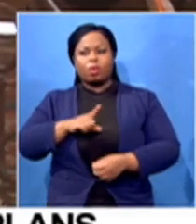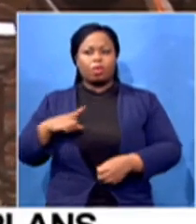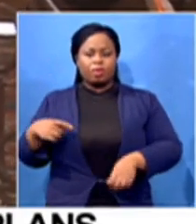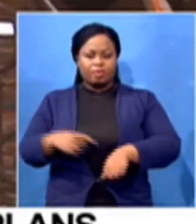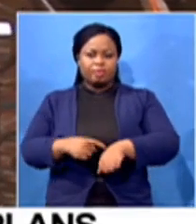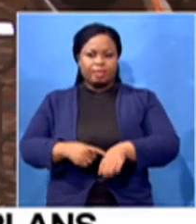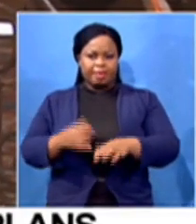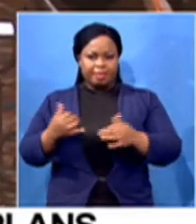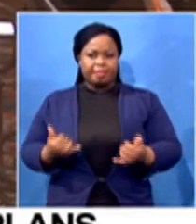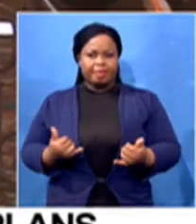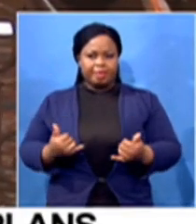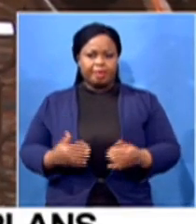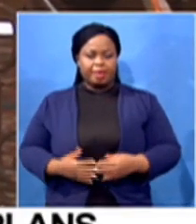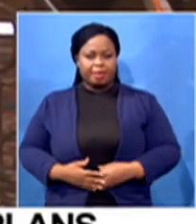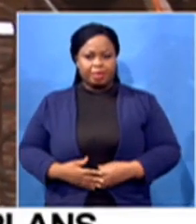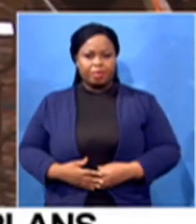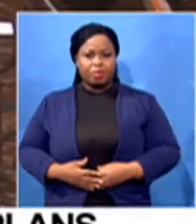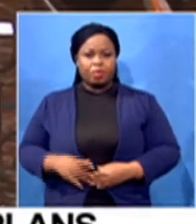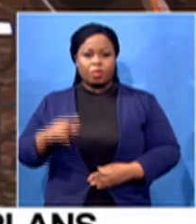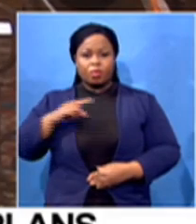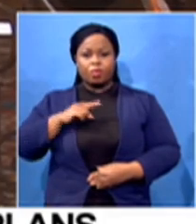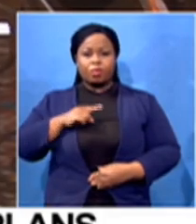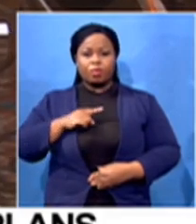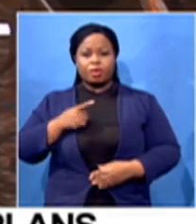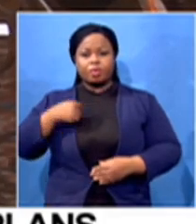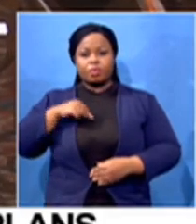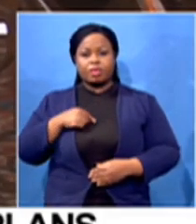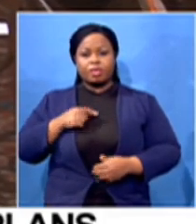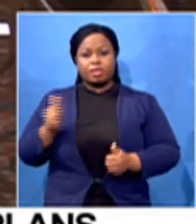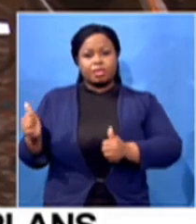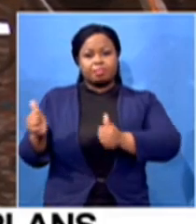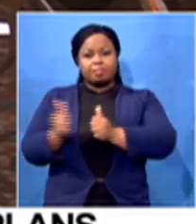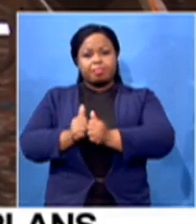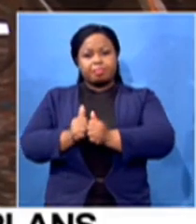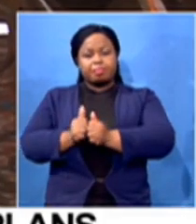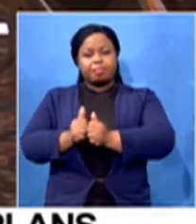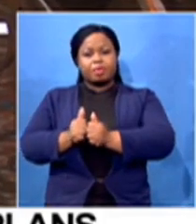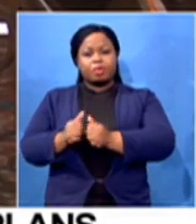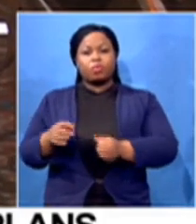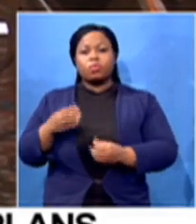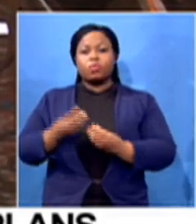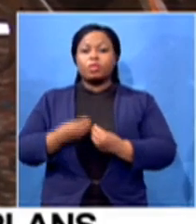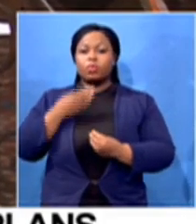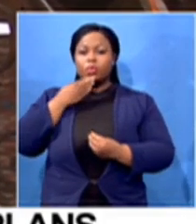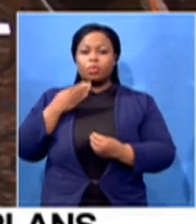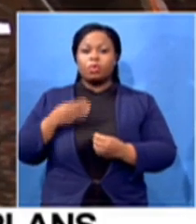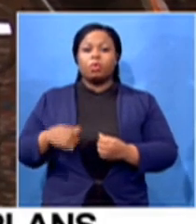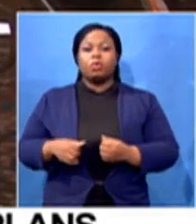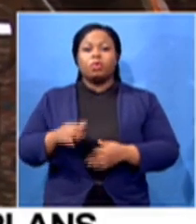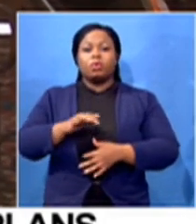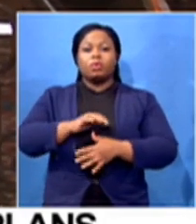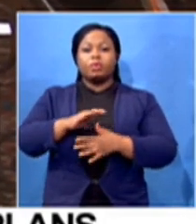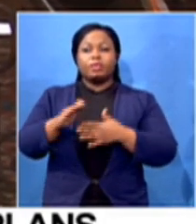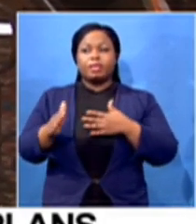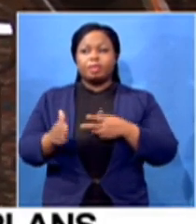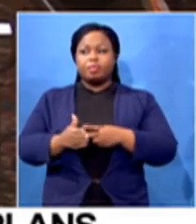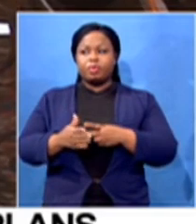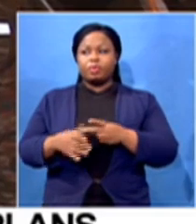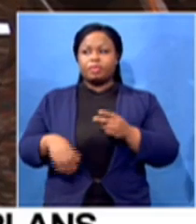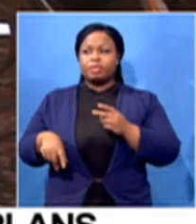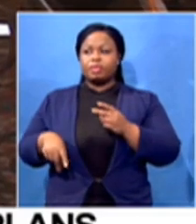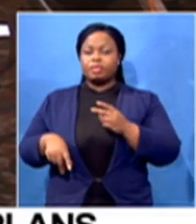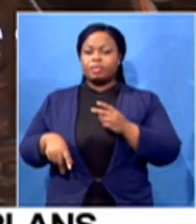Our coalition with Deputy Prime Minister Moeketsi brings in Lesotho's largest